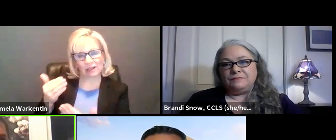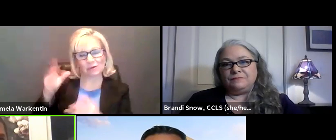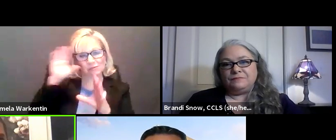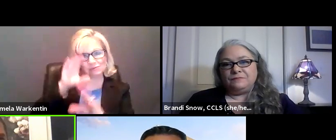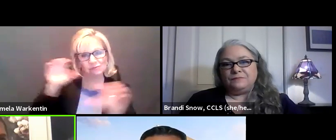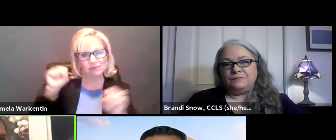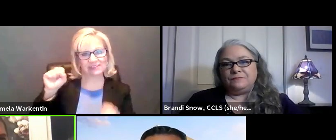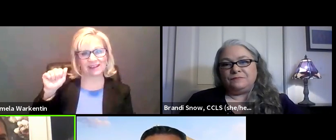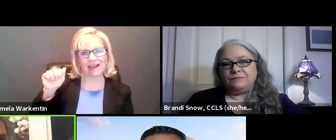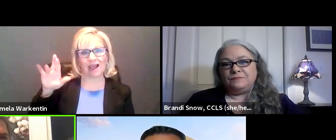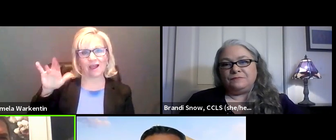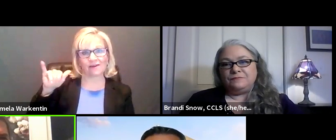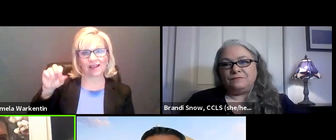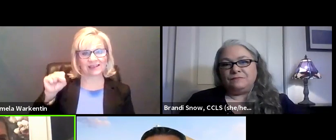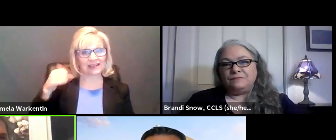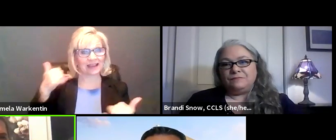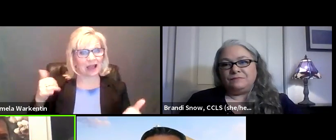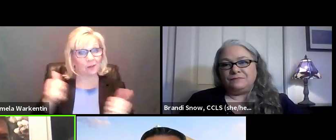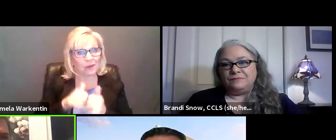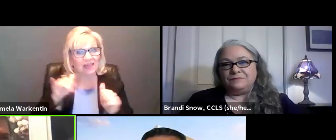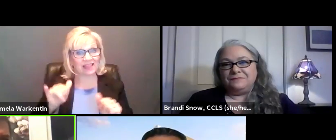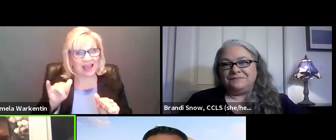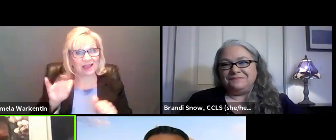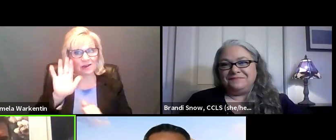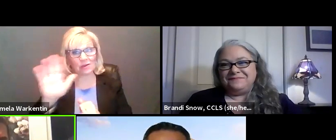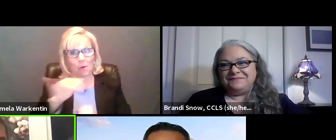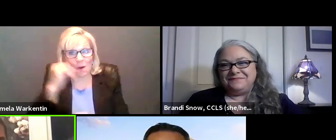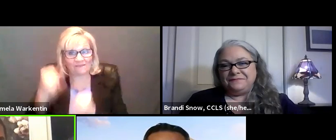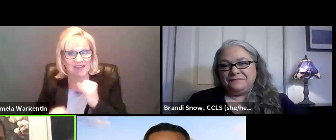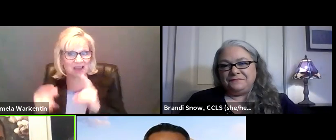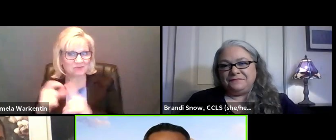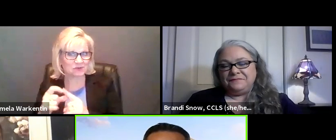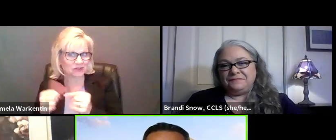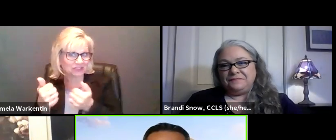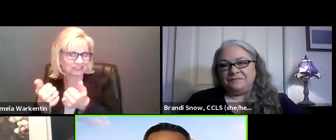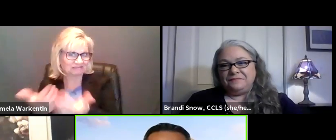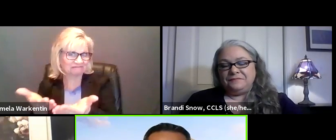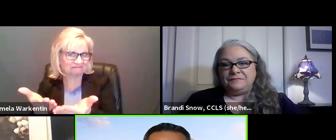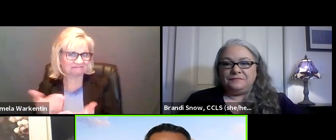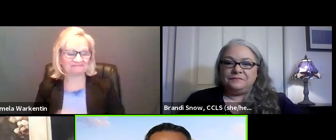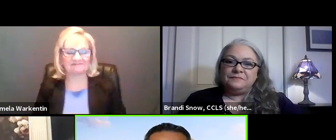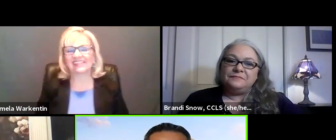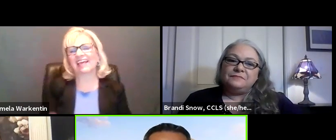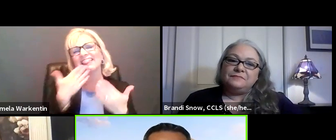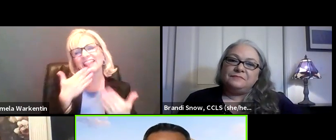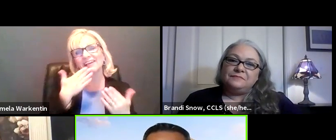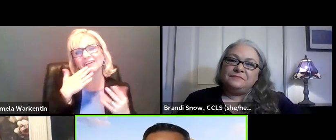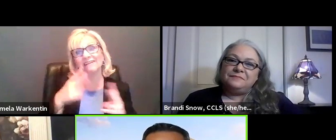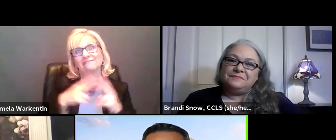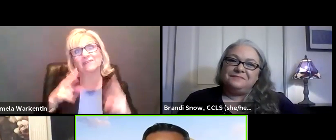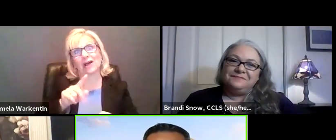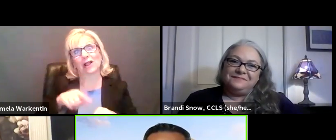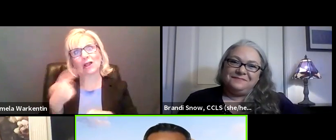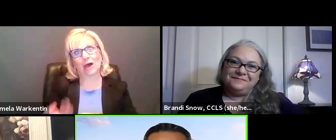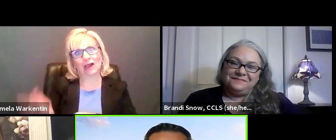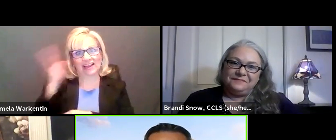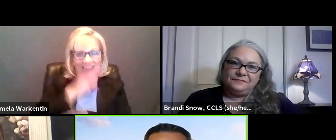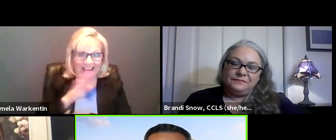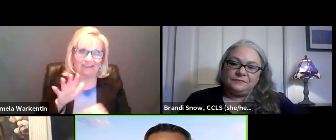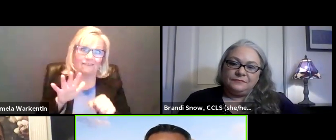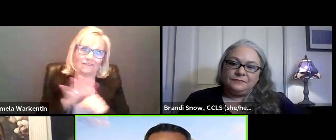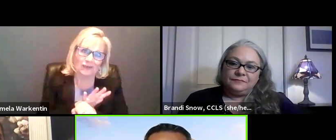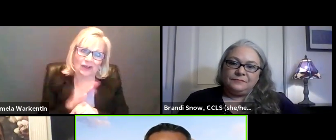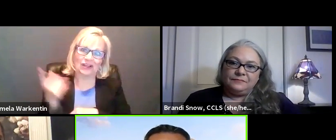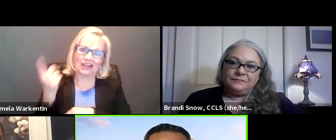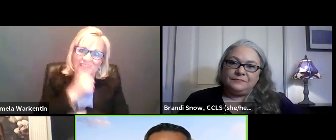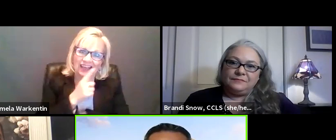And now with that, your final words, please. Thank you. Well, it's been an extremely long day today with a full day of